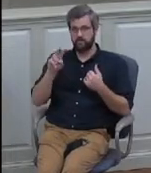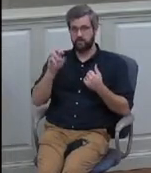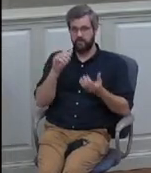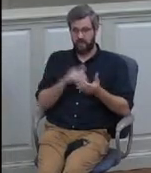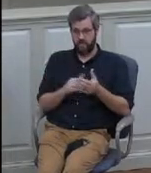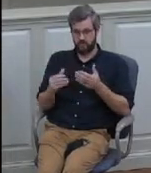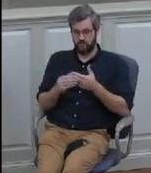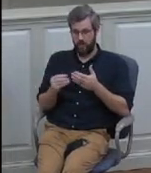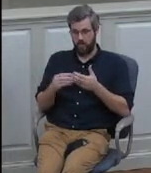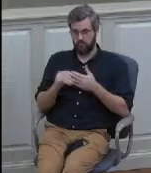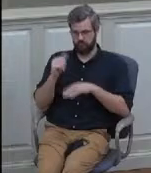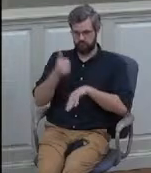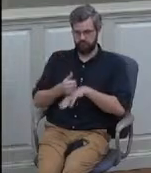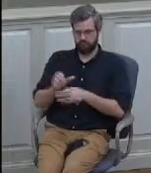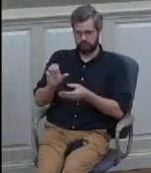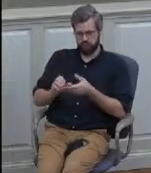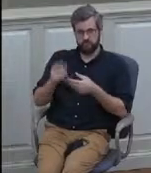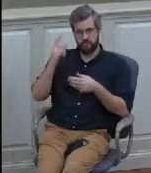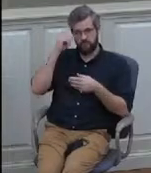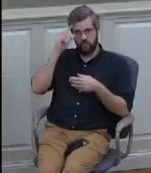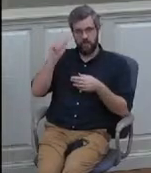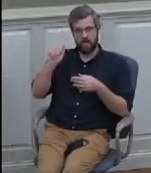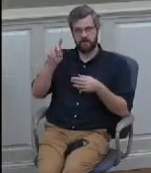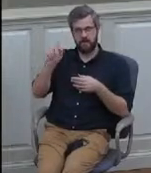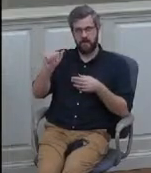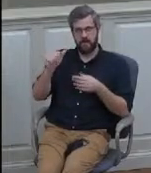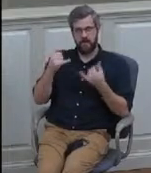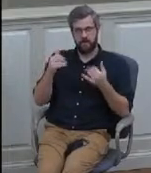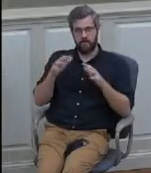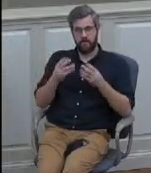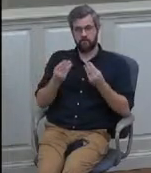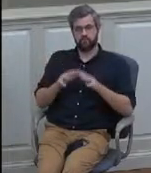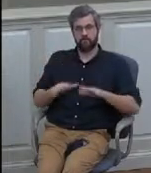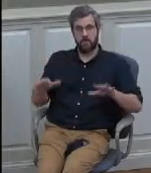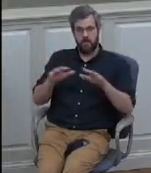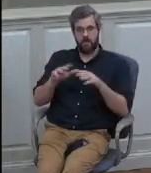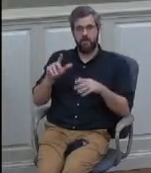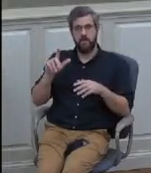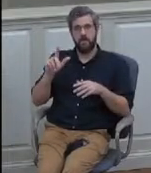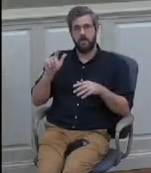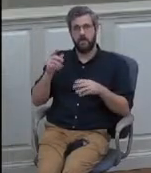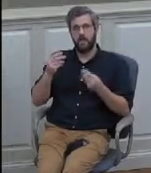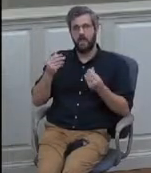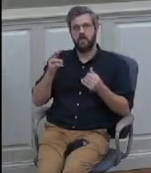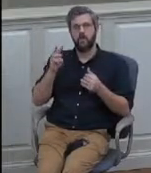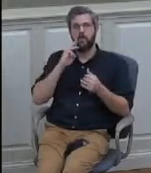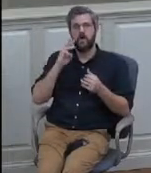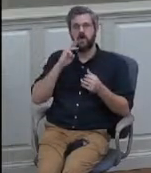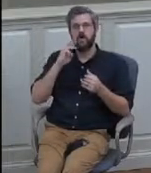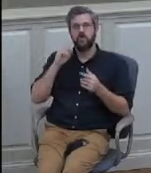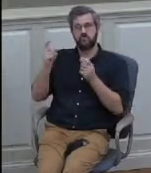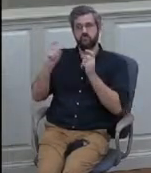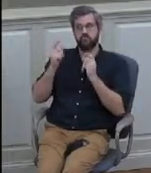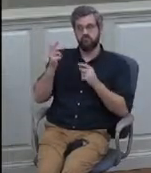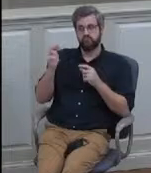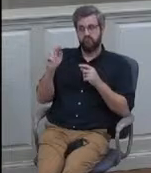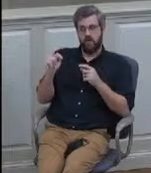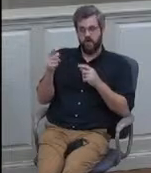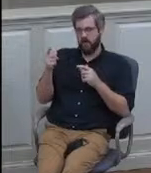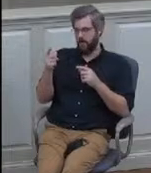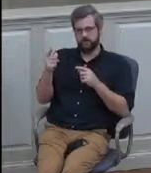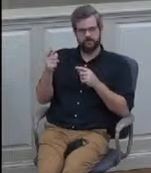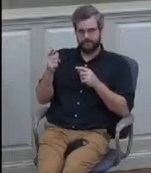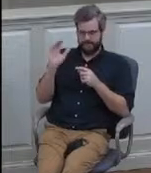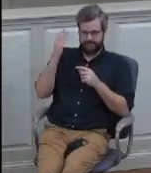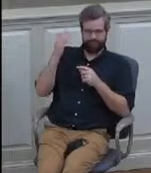$200,000 budgeted for an ADA playground. That was to be funded by a land and water conservation grant, but those don't appear to be going to be awarded